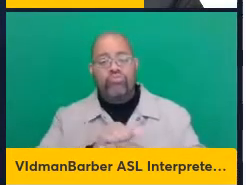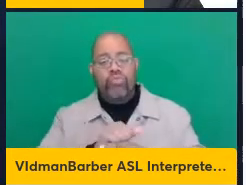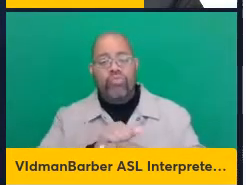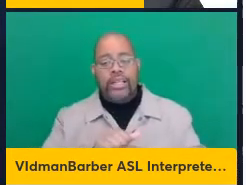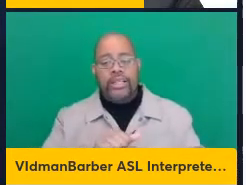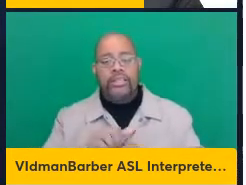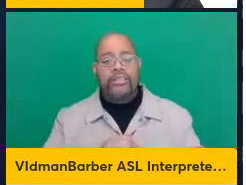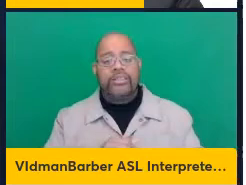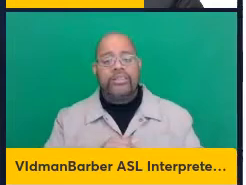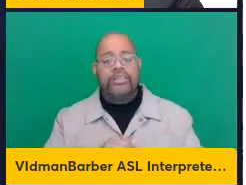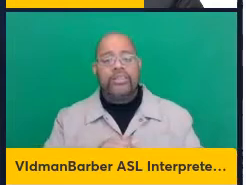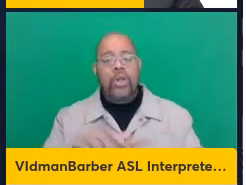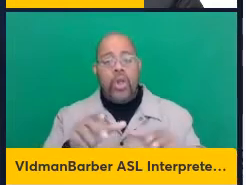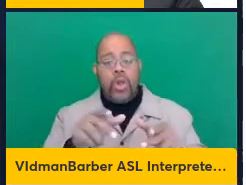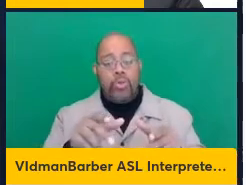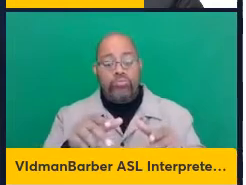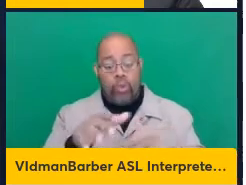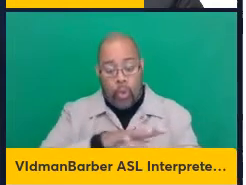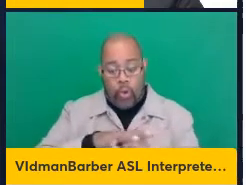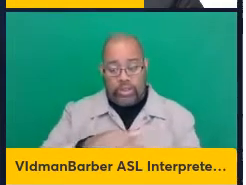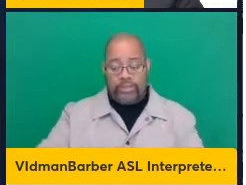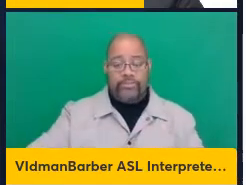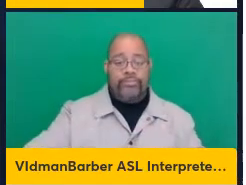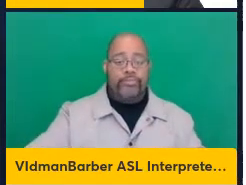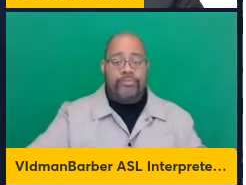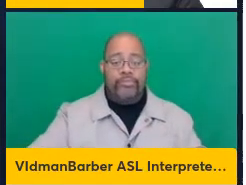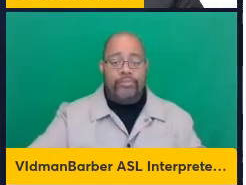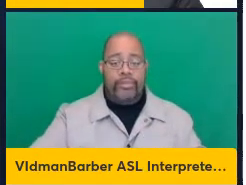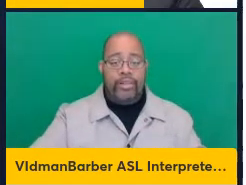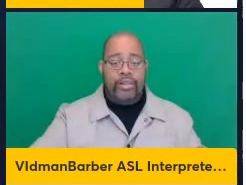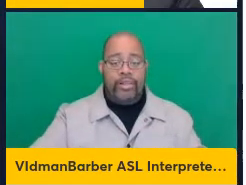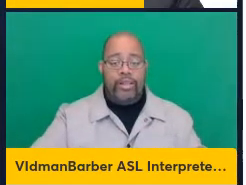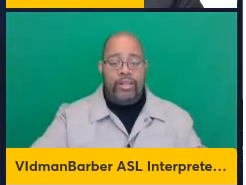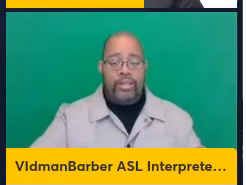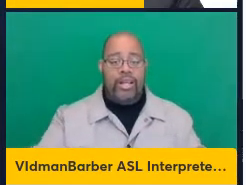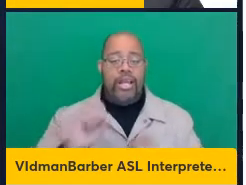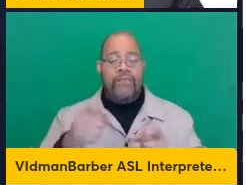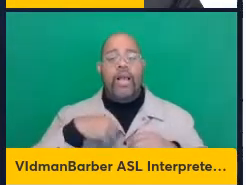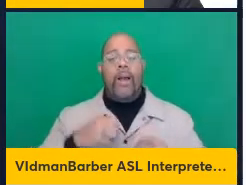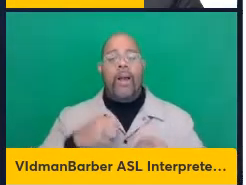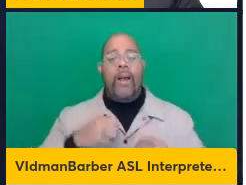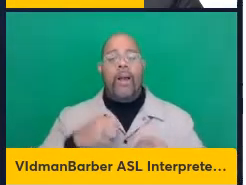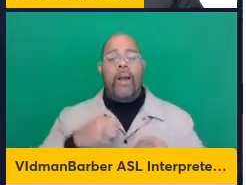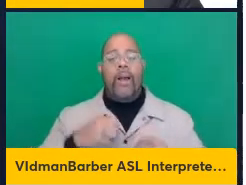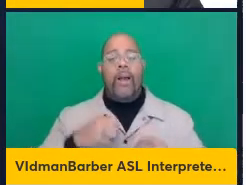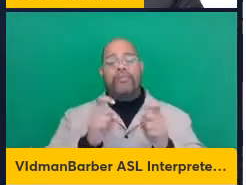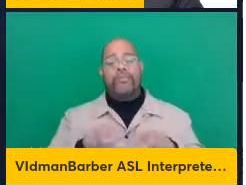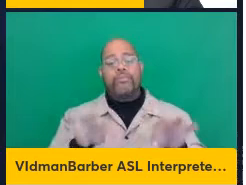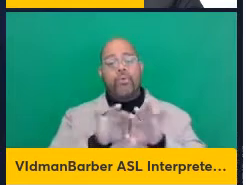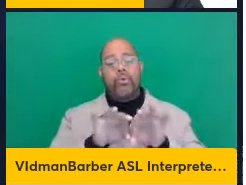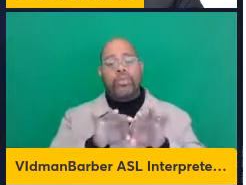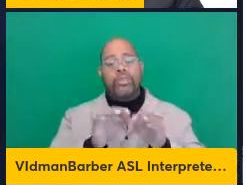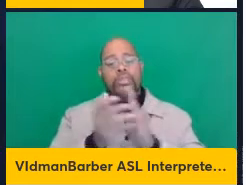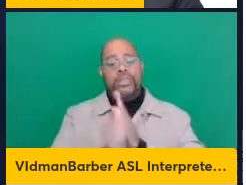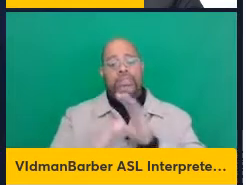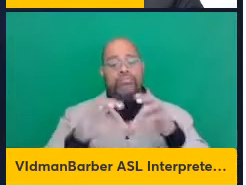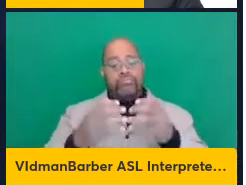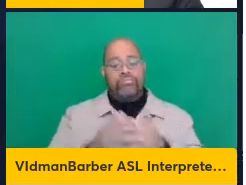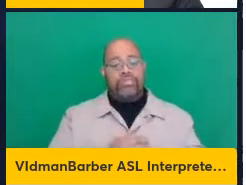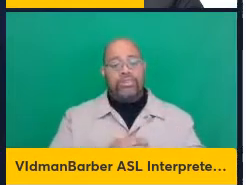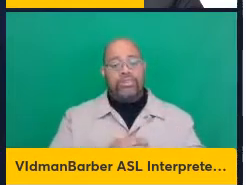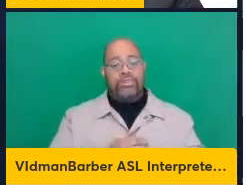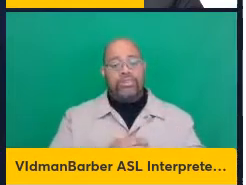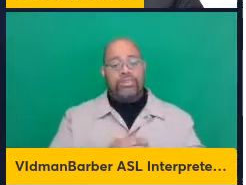locally gave us the opportunity to give them the critical skill set, which are